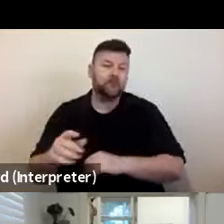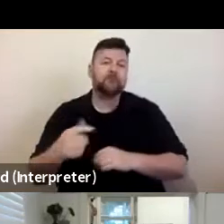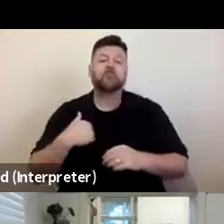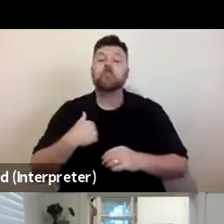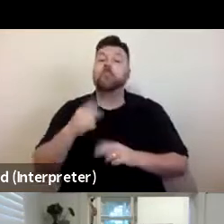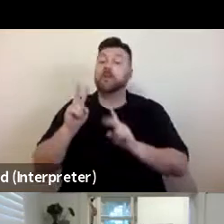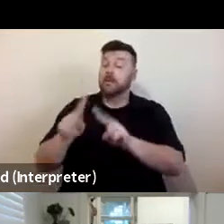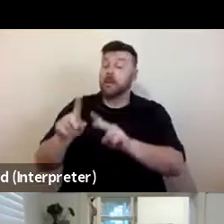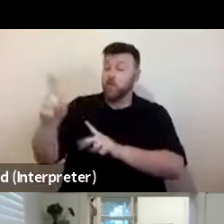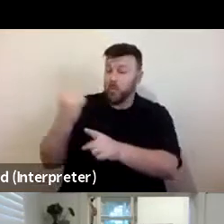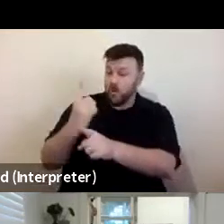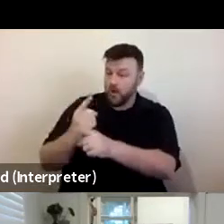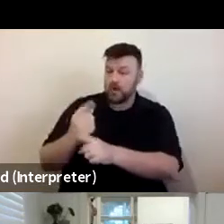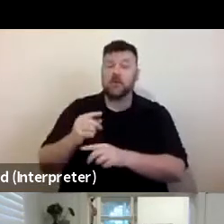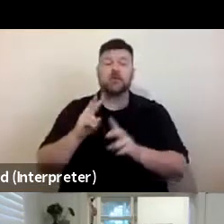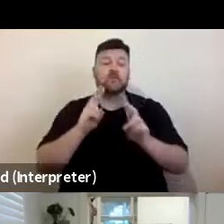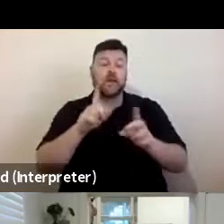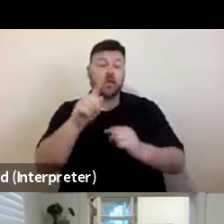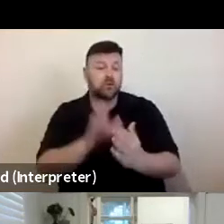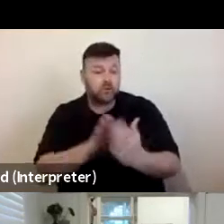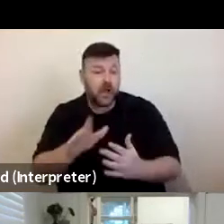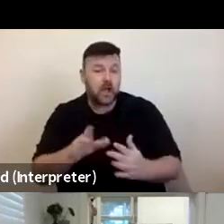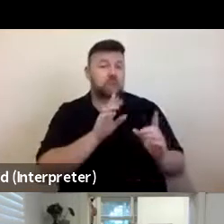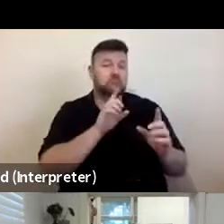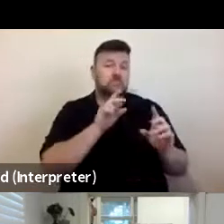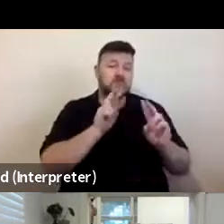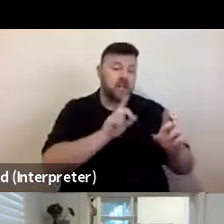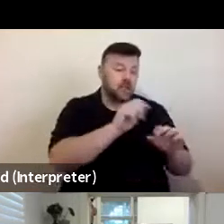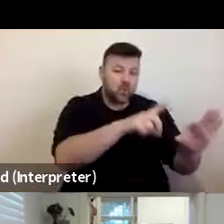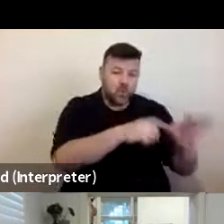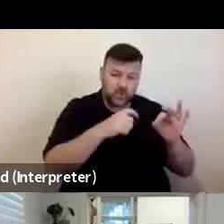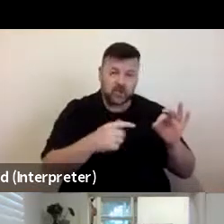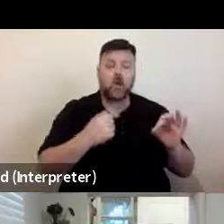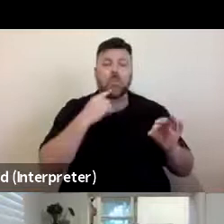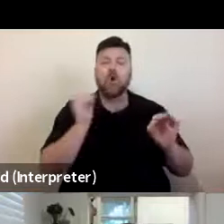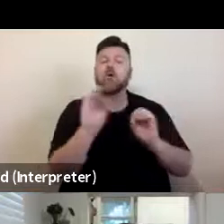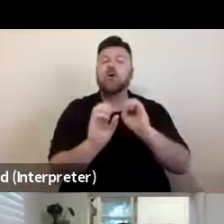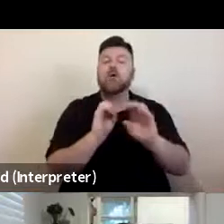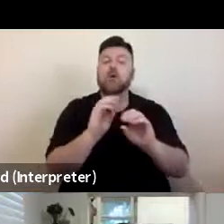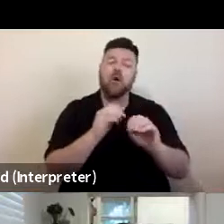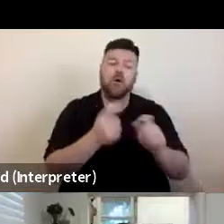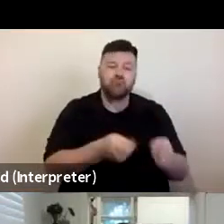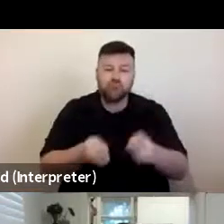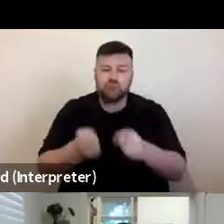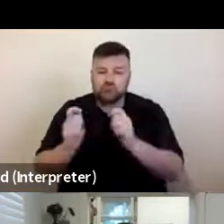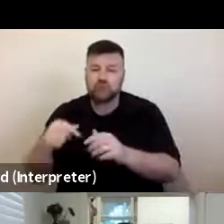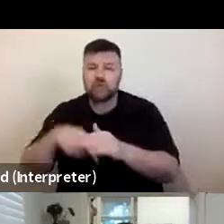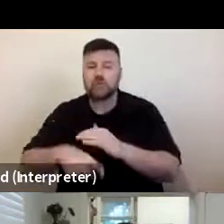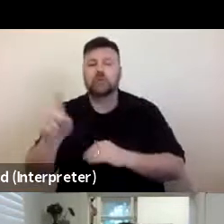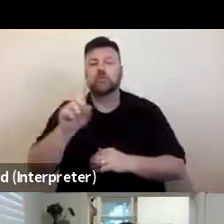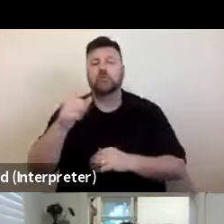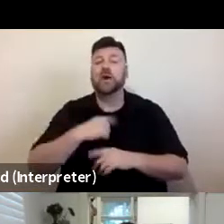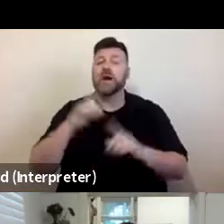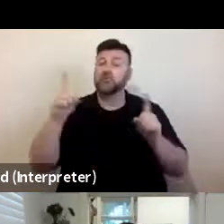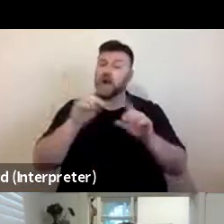entire session today. A little bit different today. We're not having PowerPoint presentations where it's open slather. Everyone's welcome to